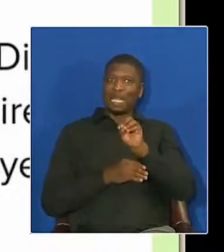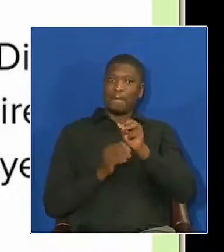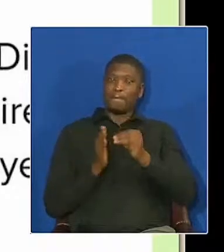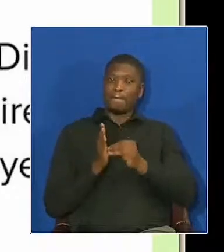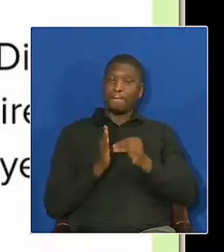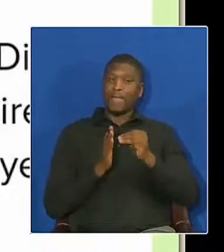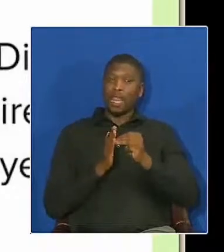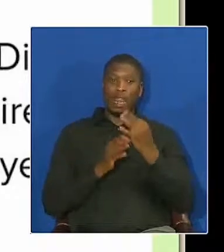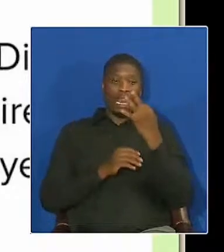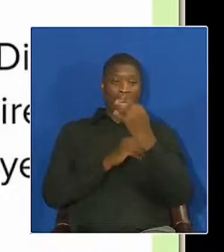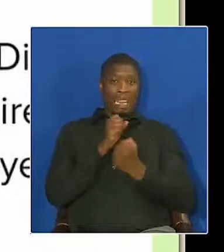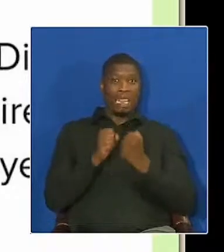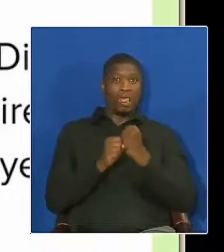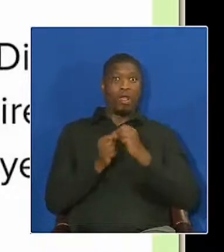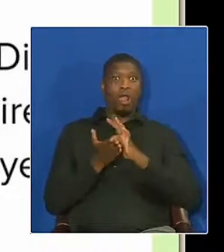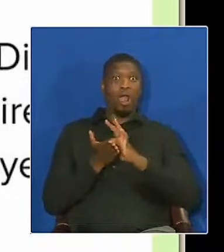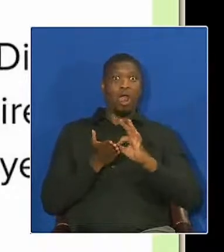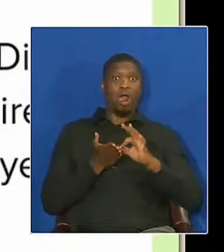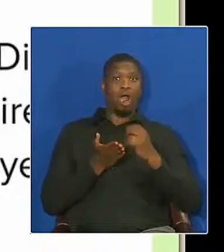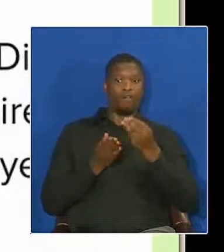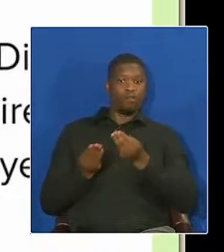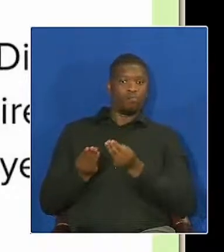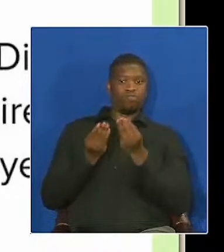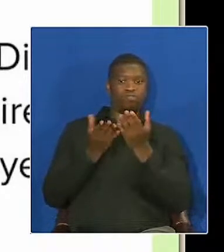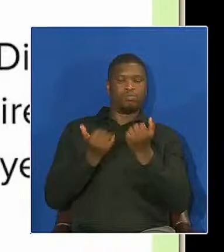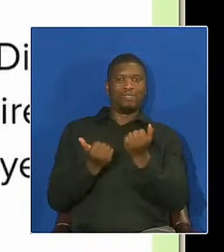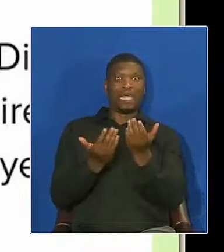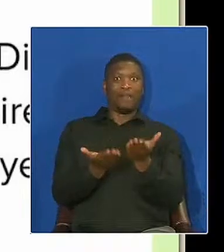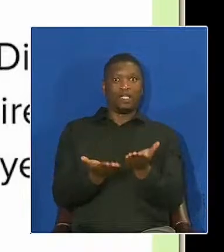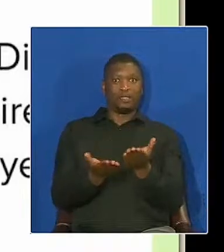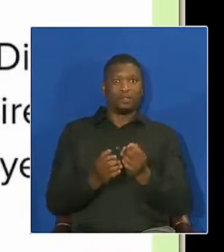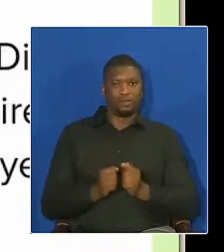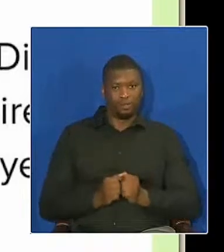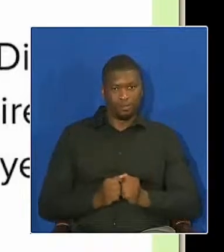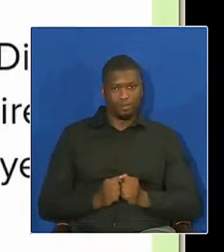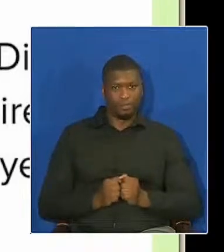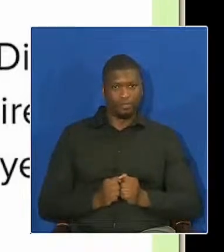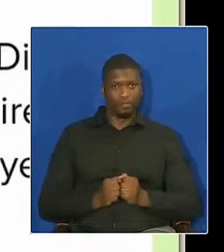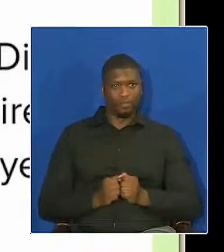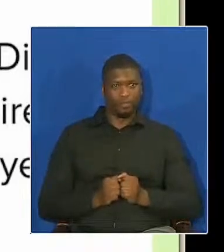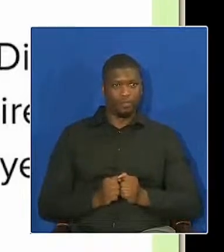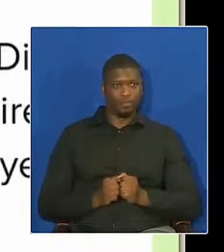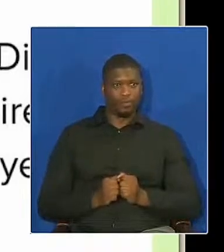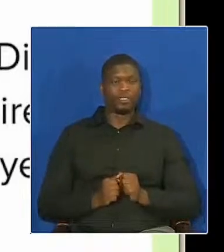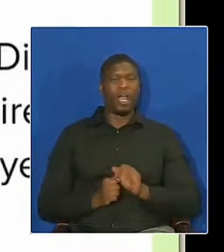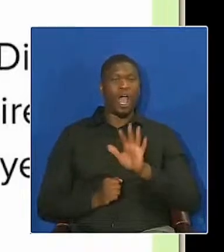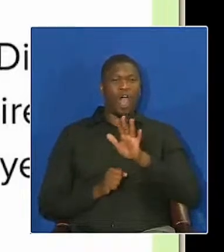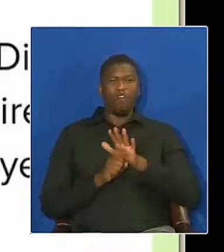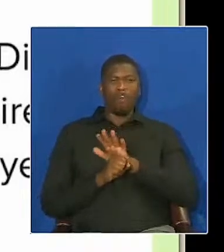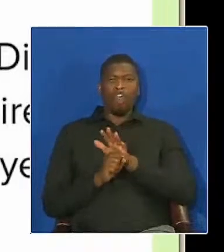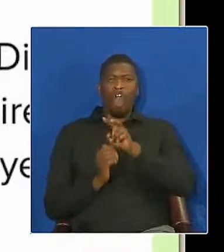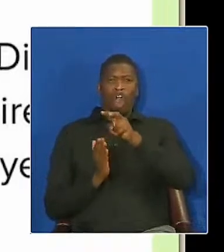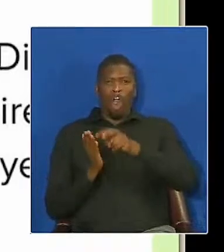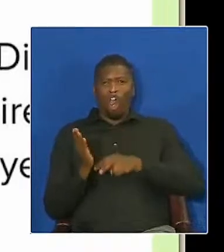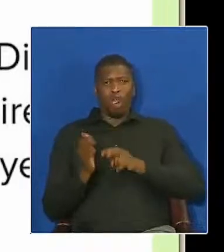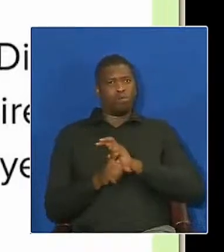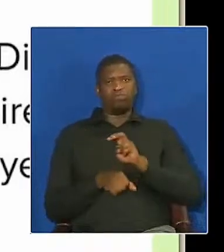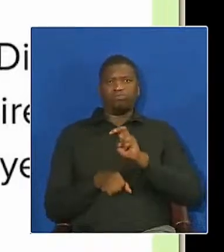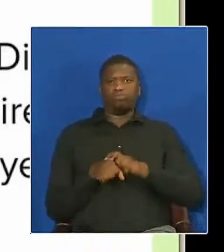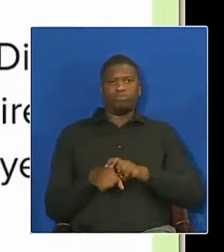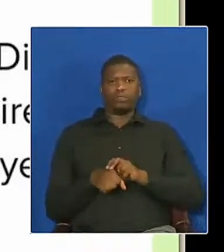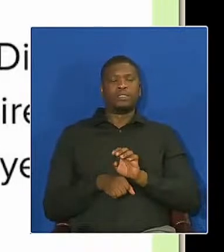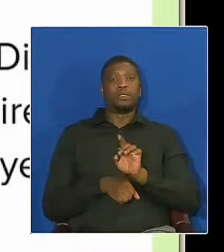contract to provide these services. The General, I don't think we need to read the whole article, but